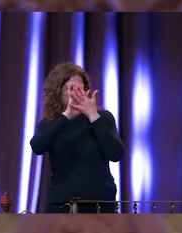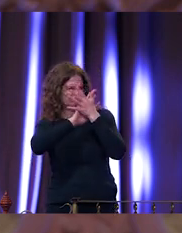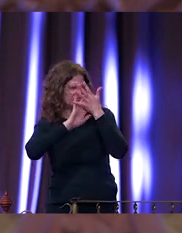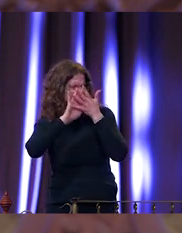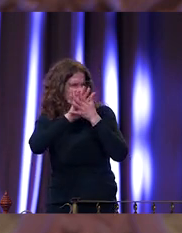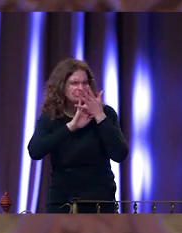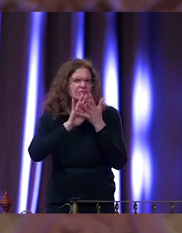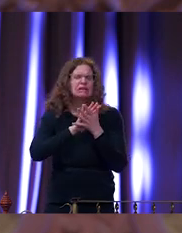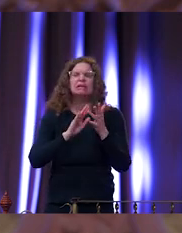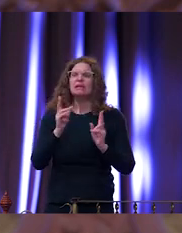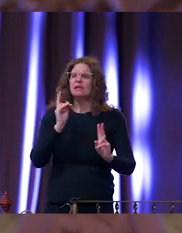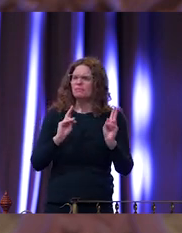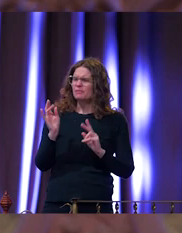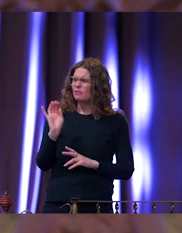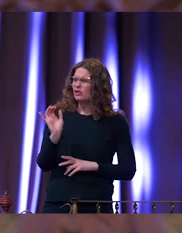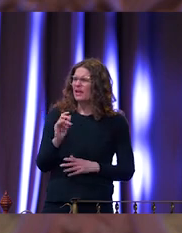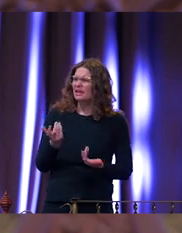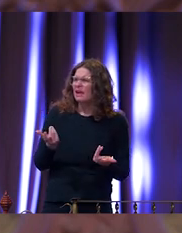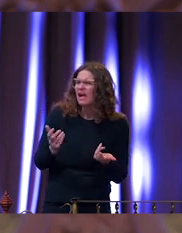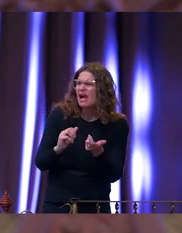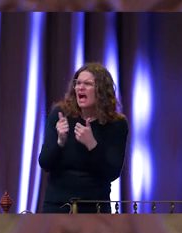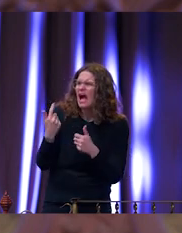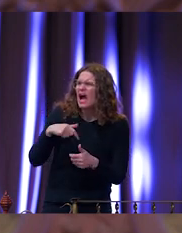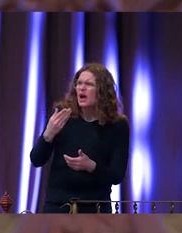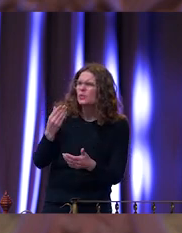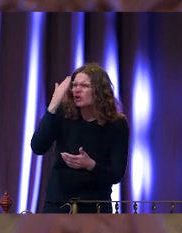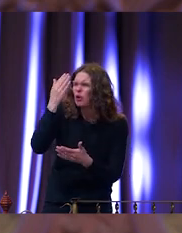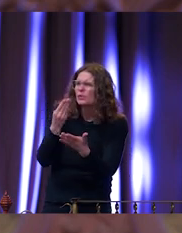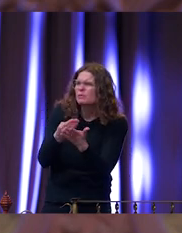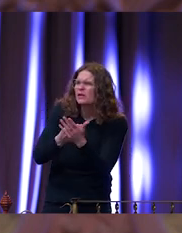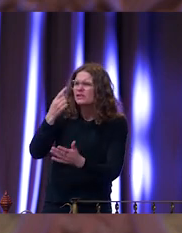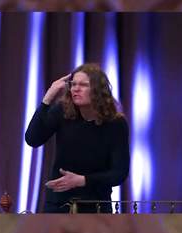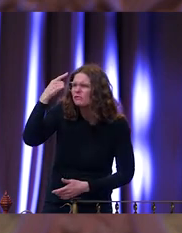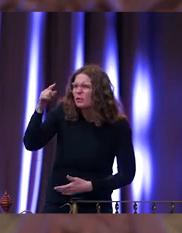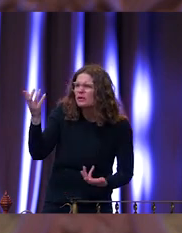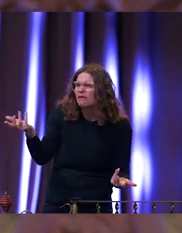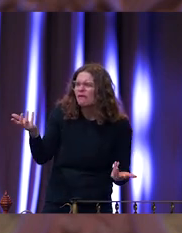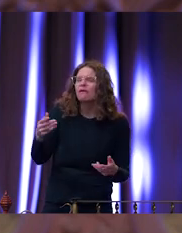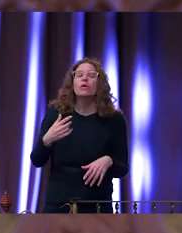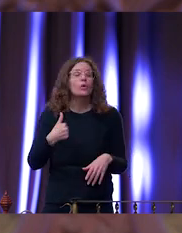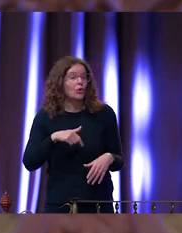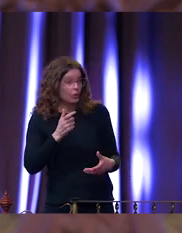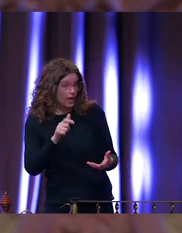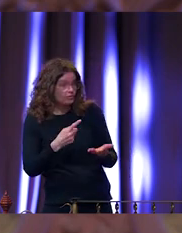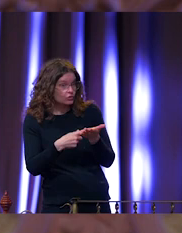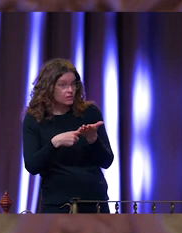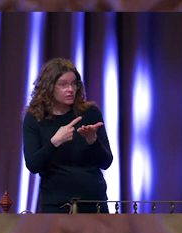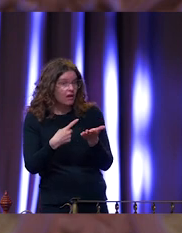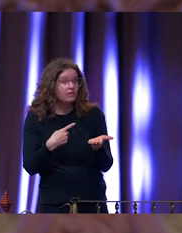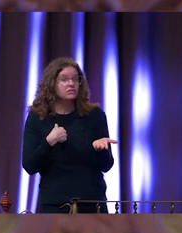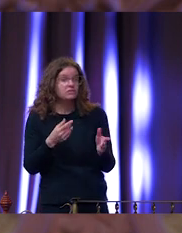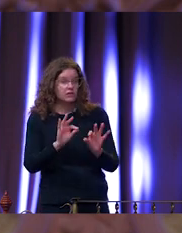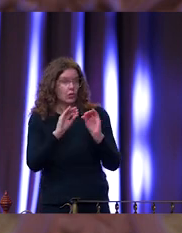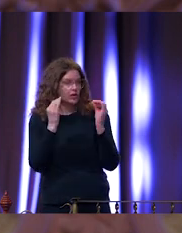Folks are thinking like, well, how do we know what the money is doing? And we have to really talk about the organizations as a whole. We have to